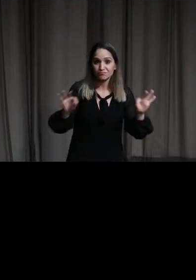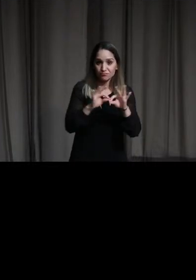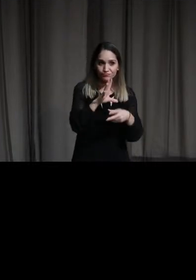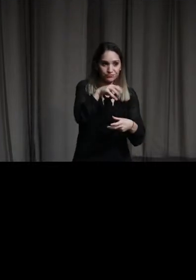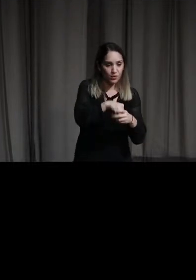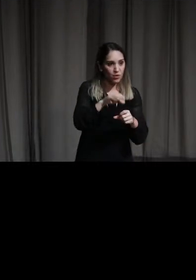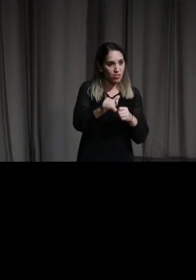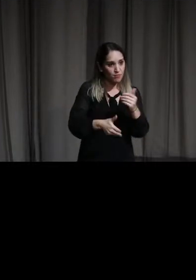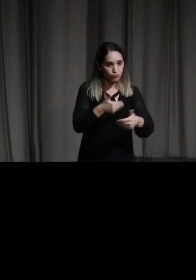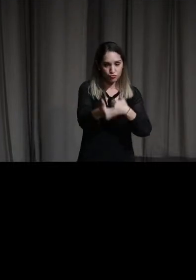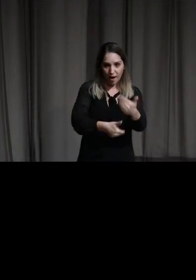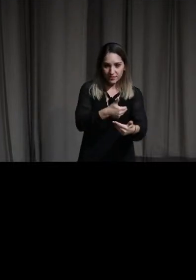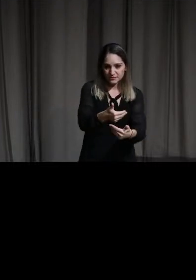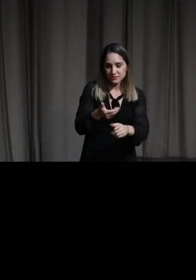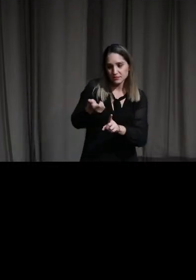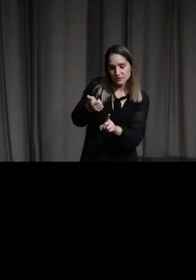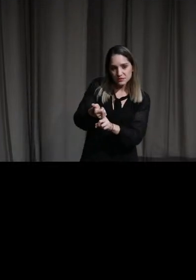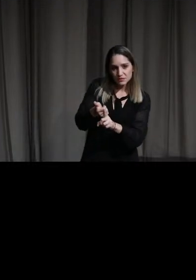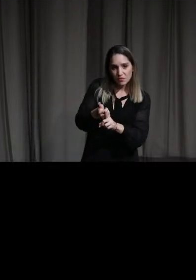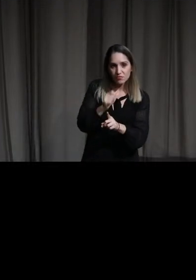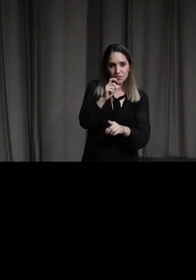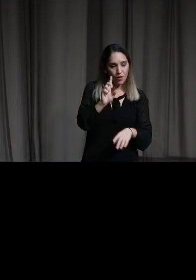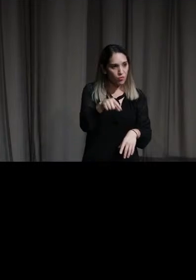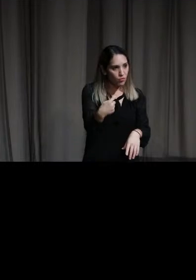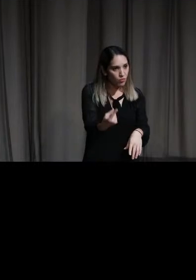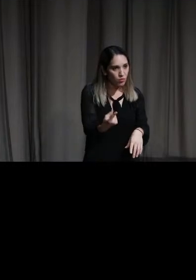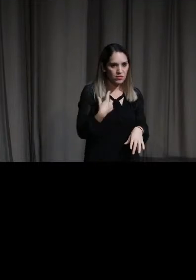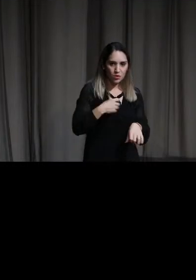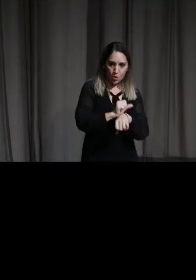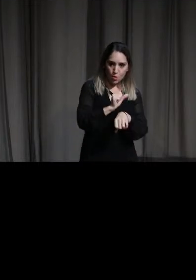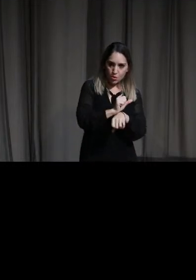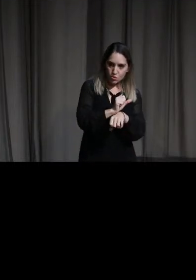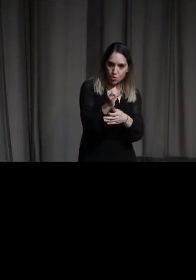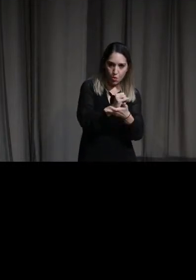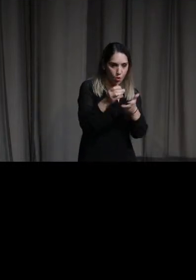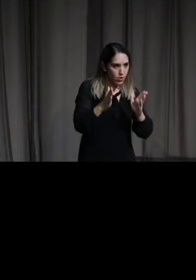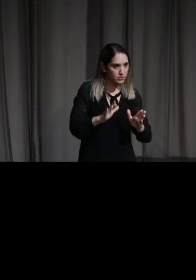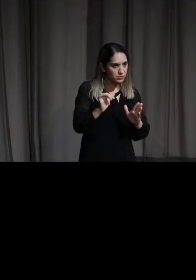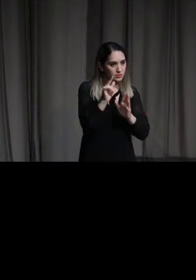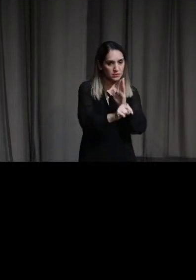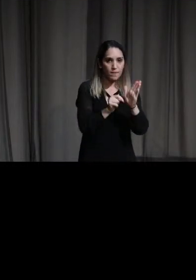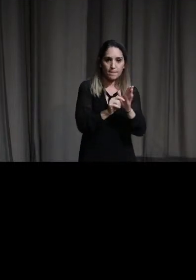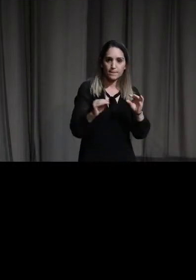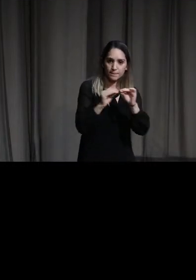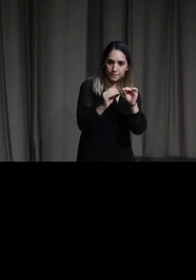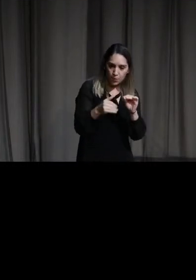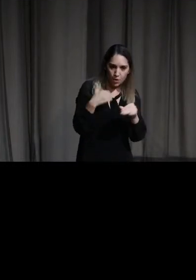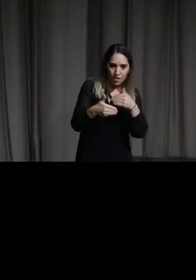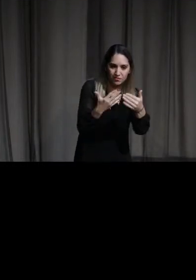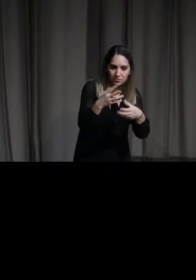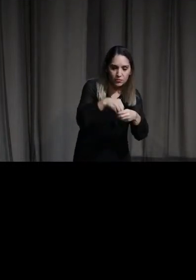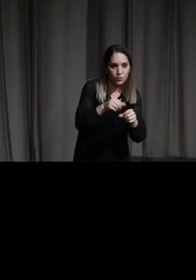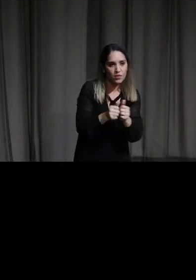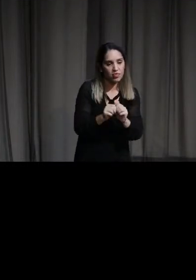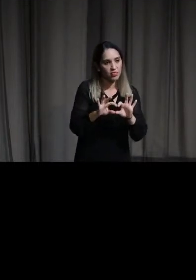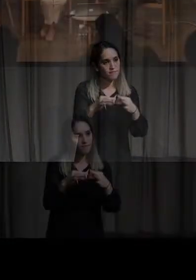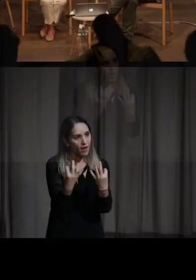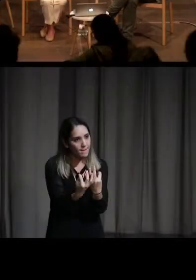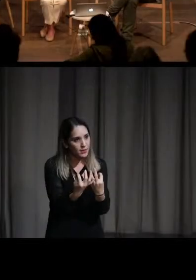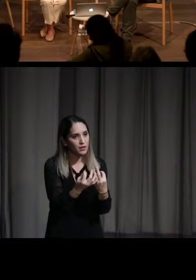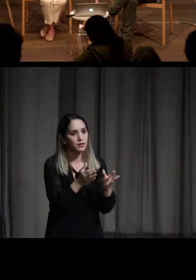process. He is not just, you know, a working artist in this period. He becomes intimately involved in the founding